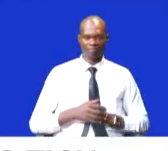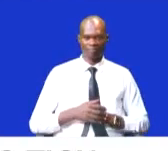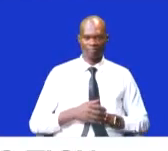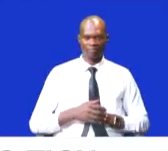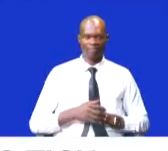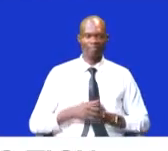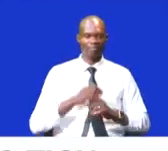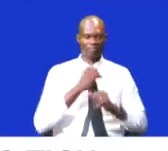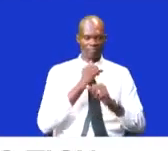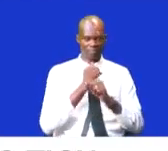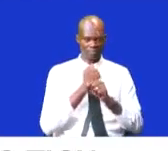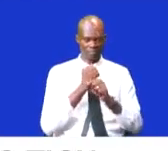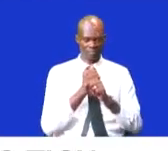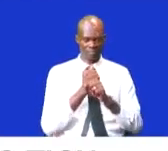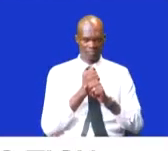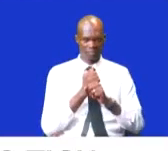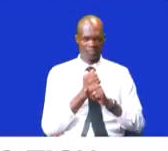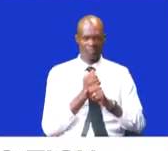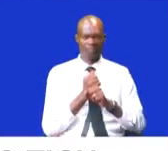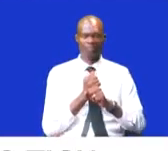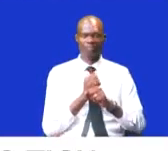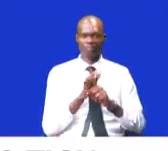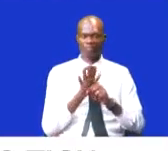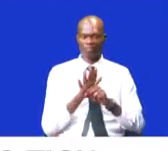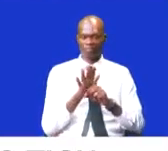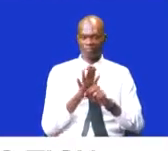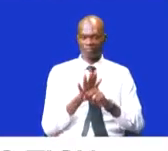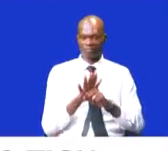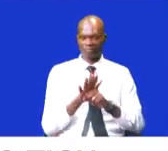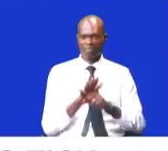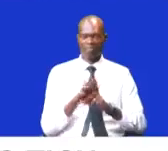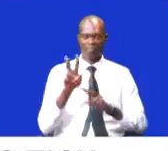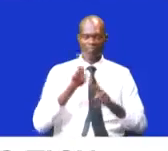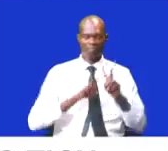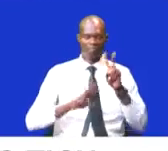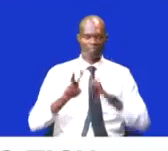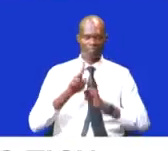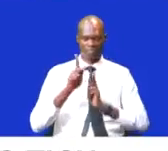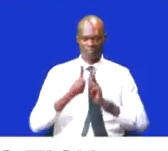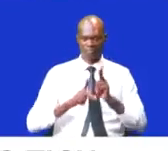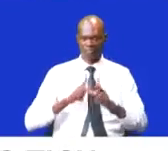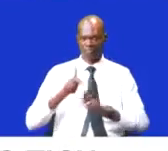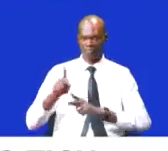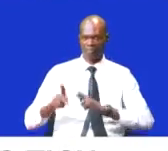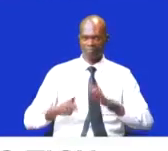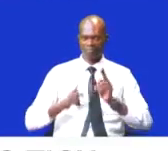conducted a rigorous vetting process